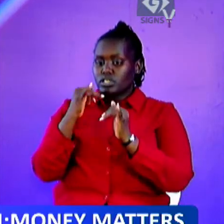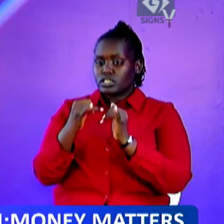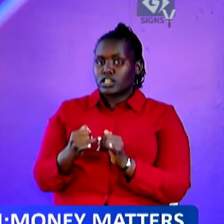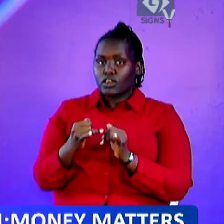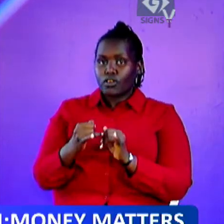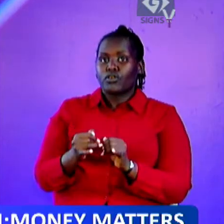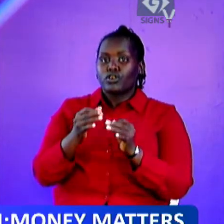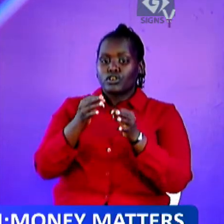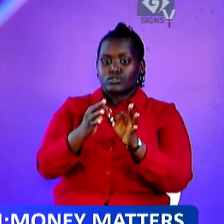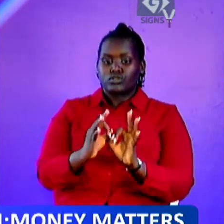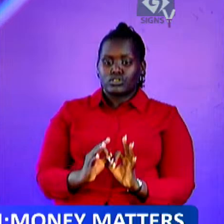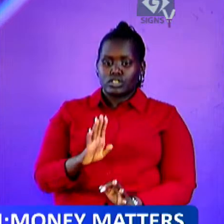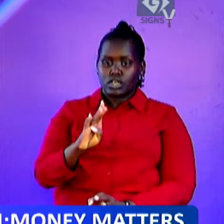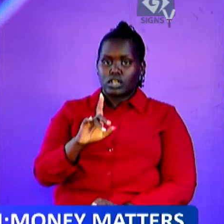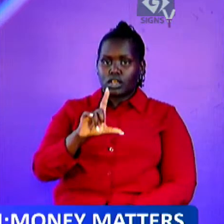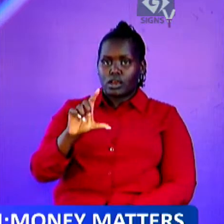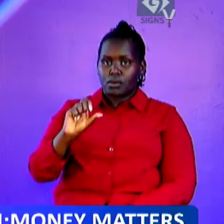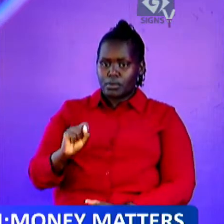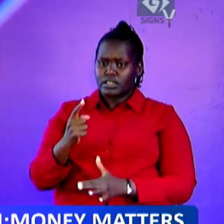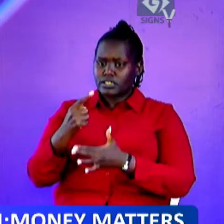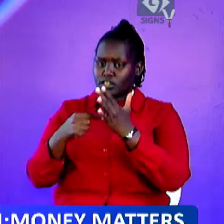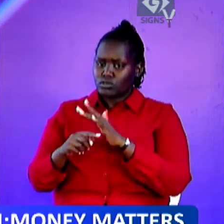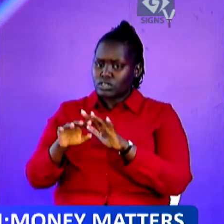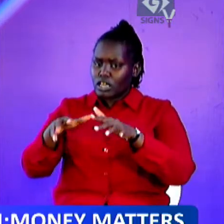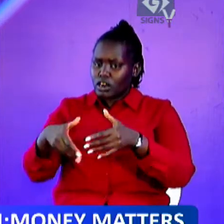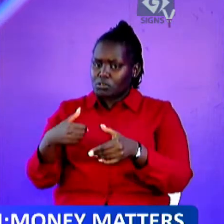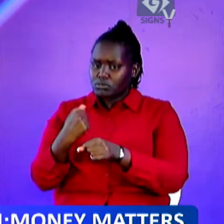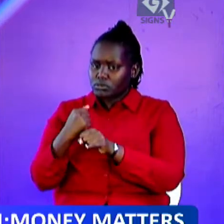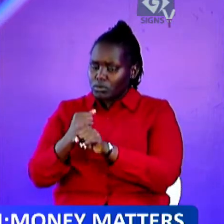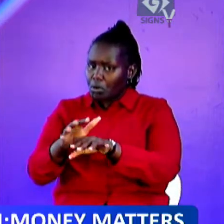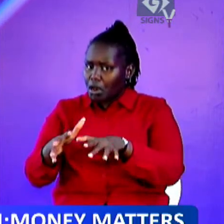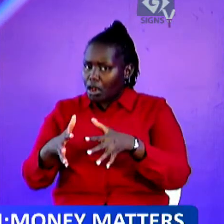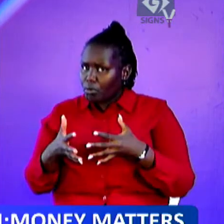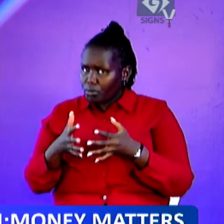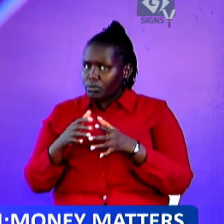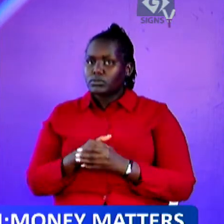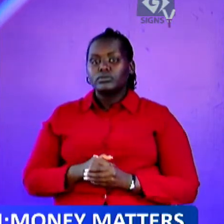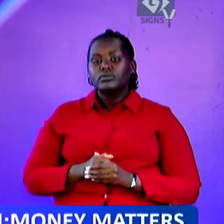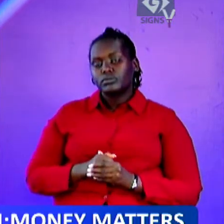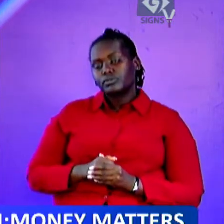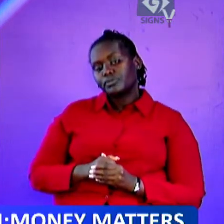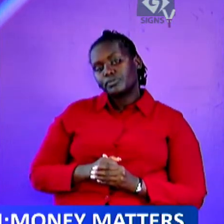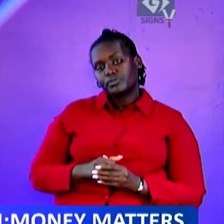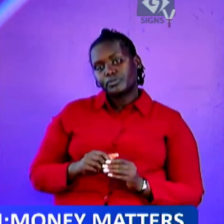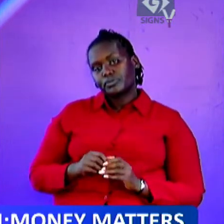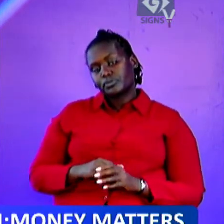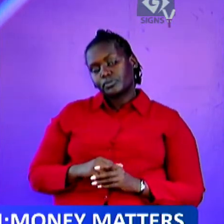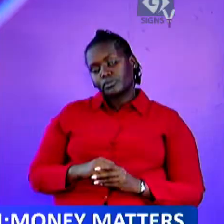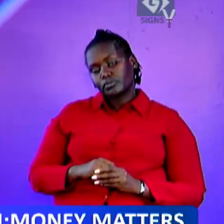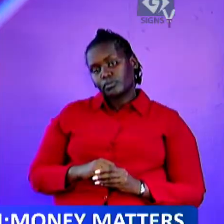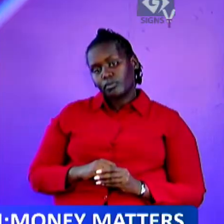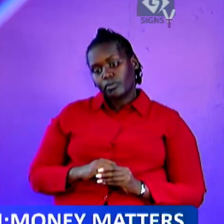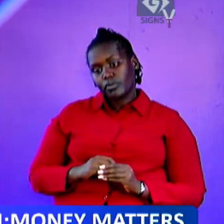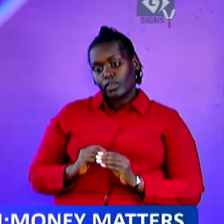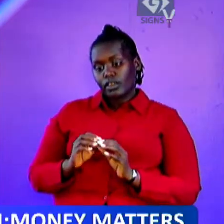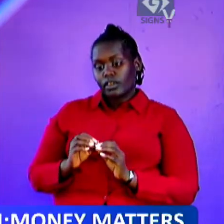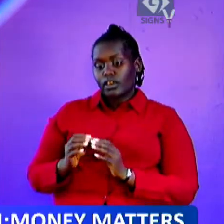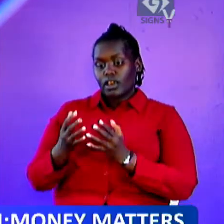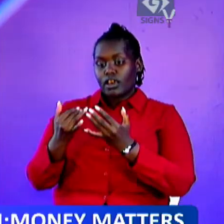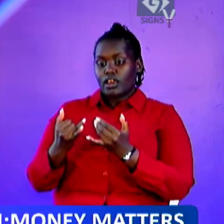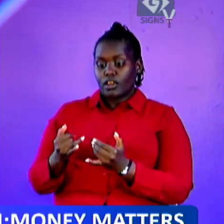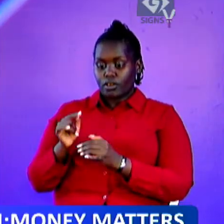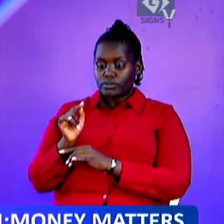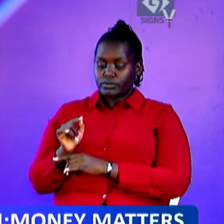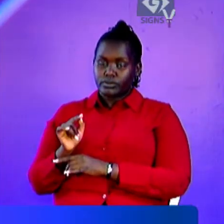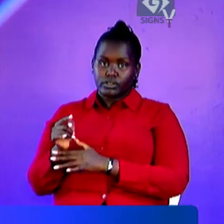are they and how do they work as a capital preservation tool? Okay. So a treasury bill is essentially